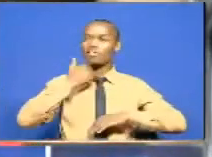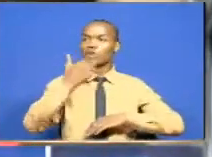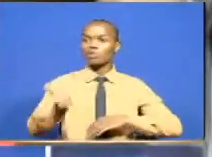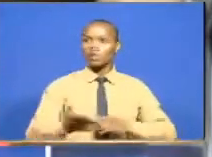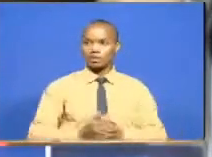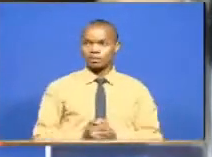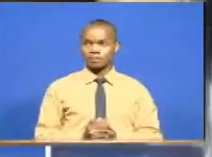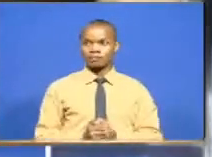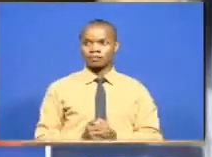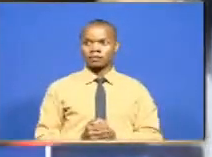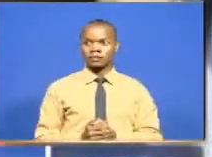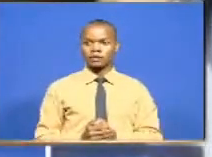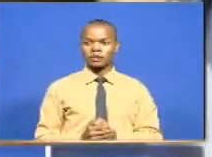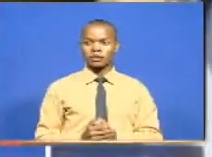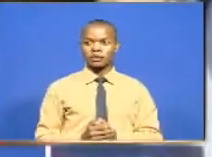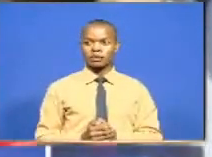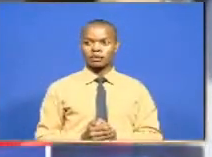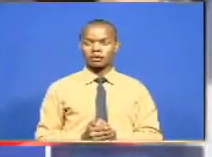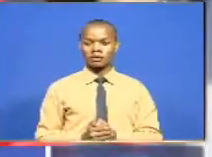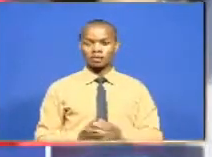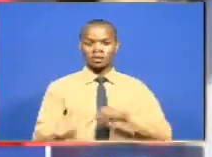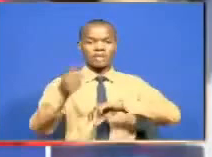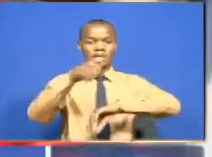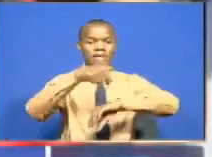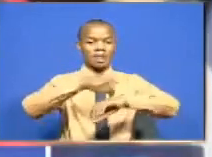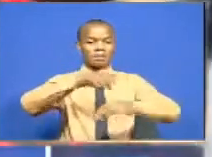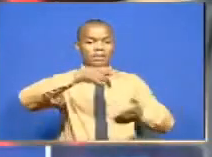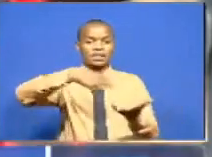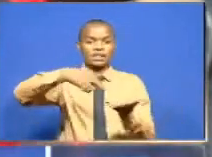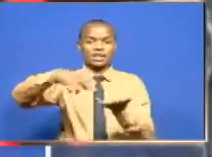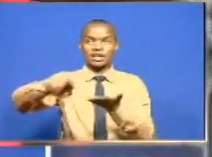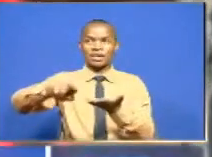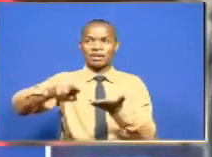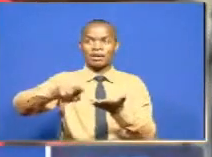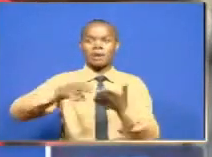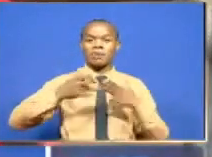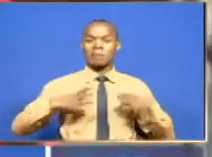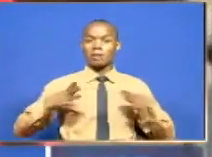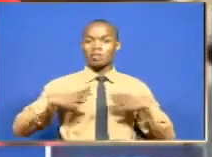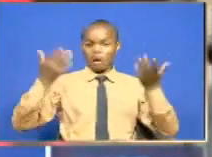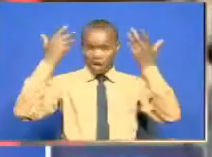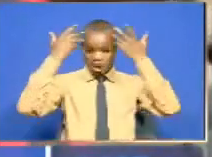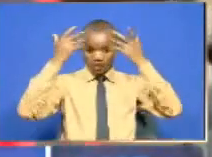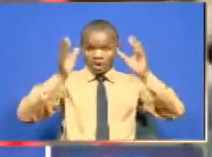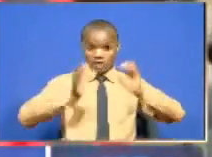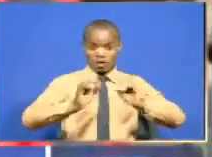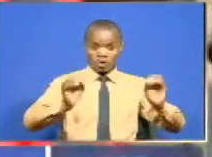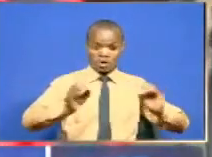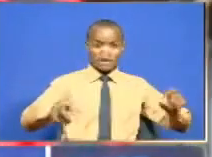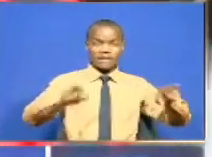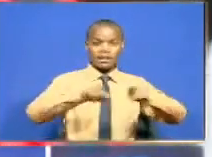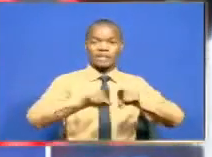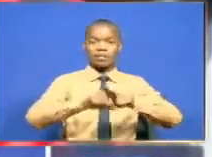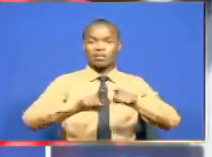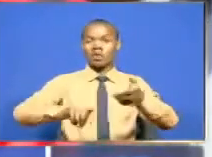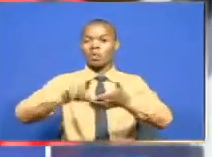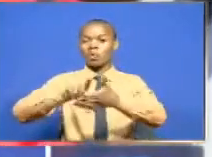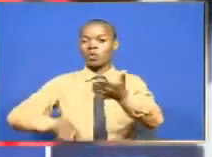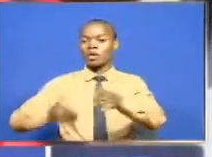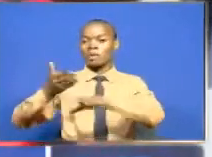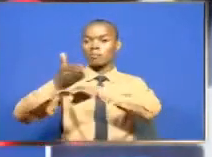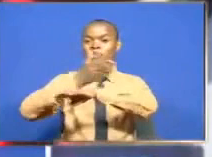tunachukua vidole ya wananchi ni kutoelewa. Na message ile ilikuwa